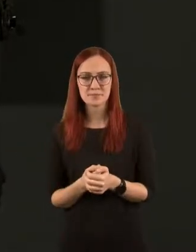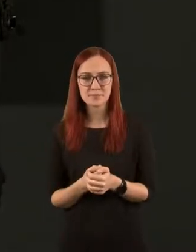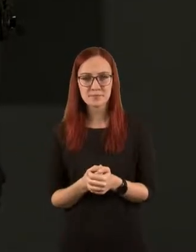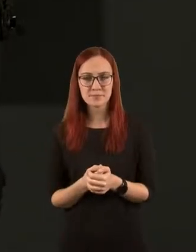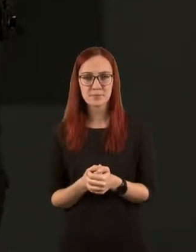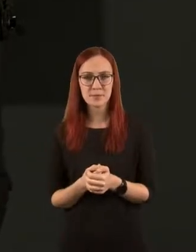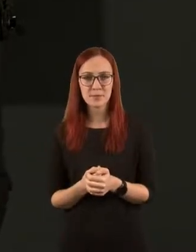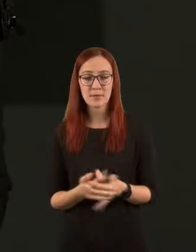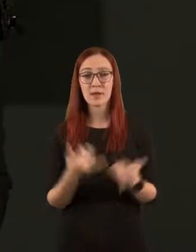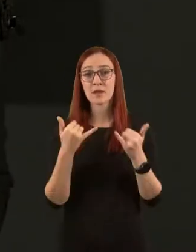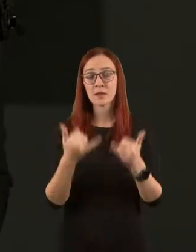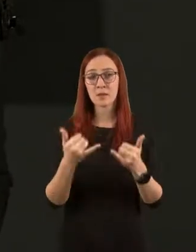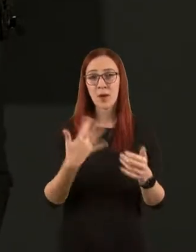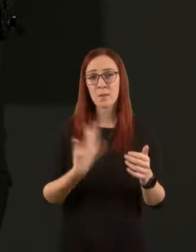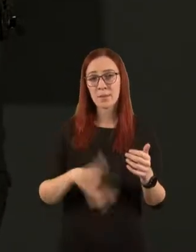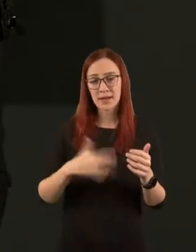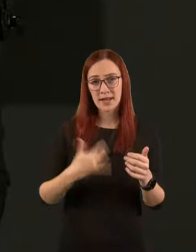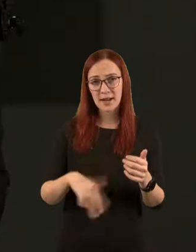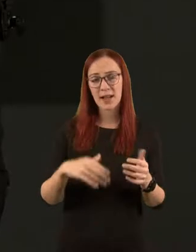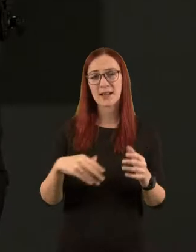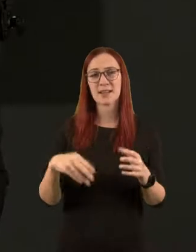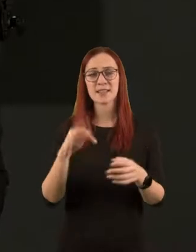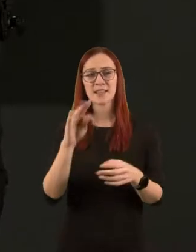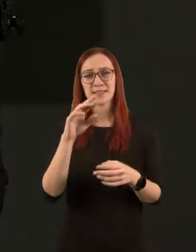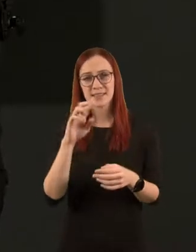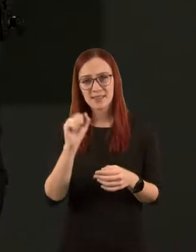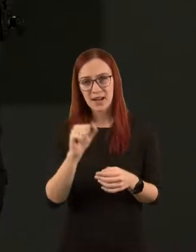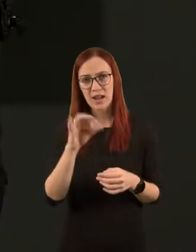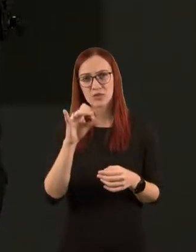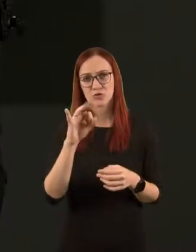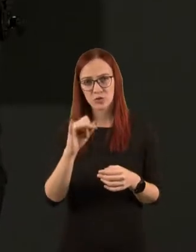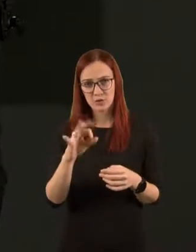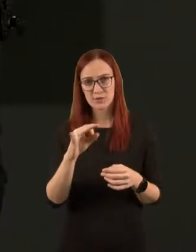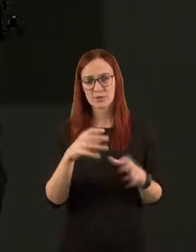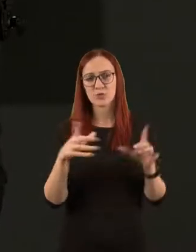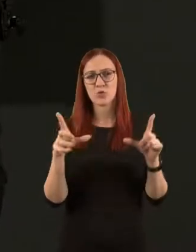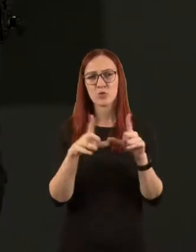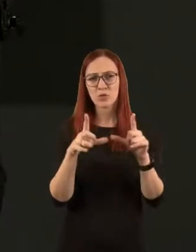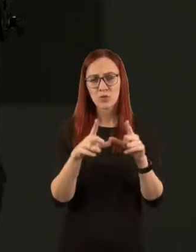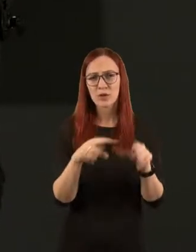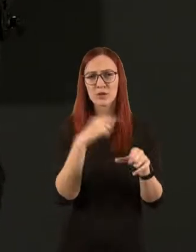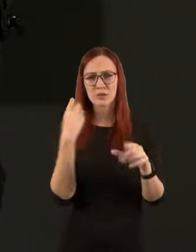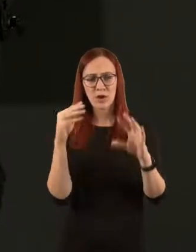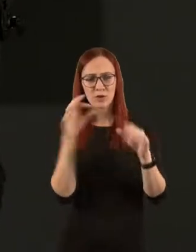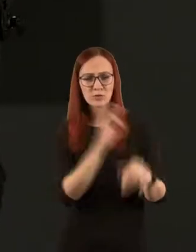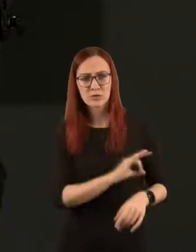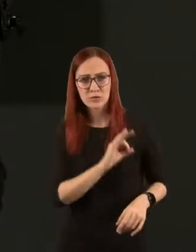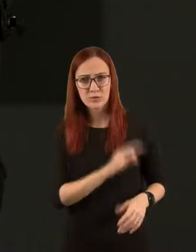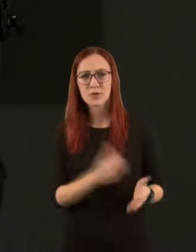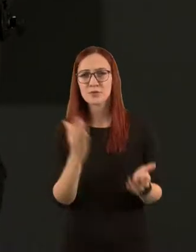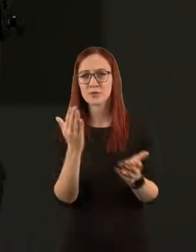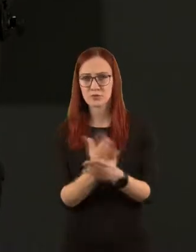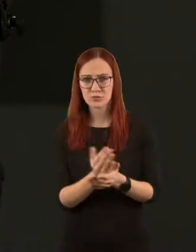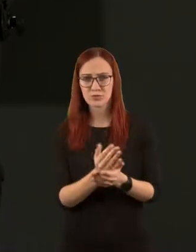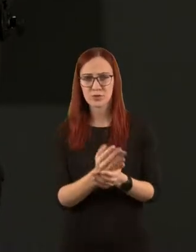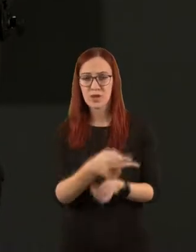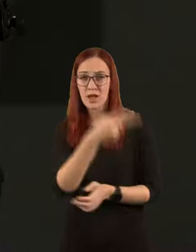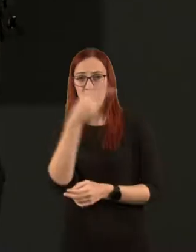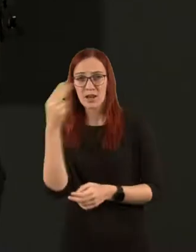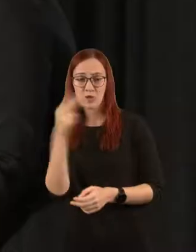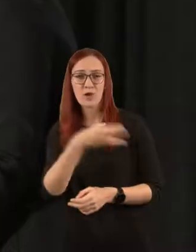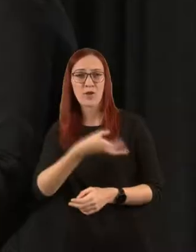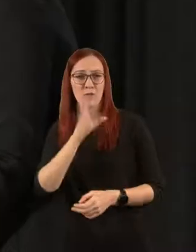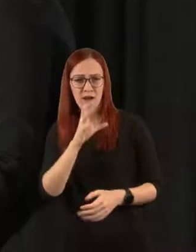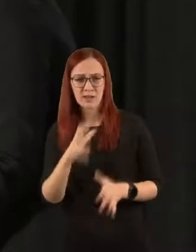thus contribute to the renewal of one of the most polluting sectors. Mineral fertilizers that are